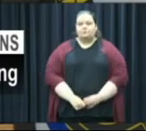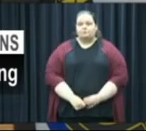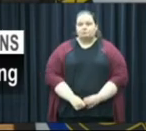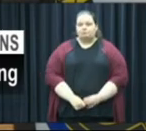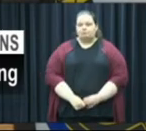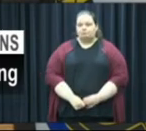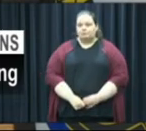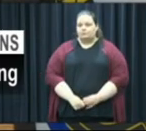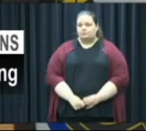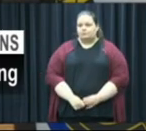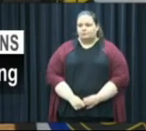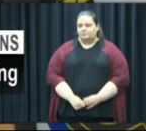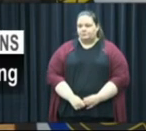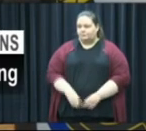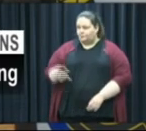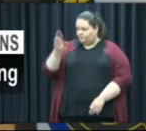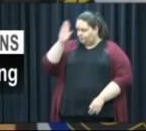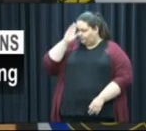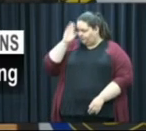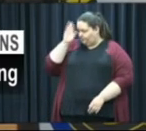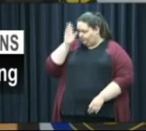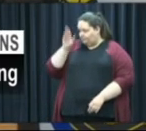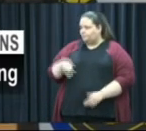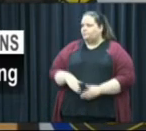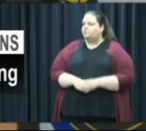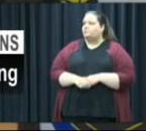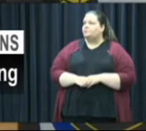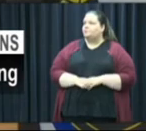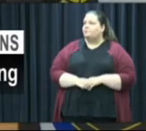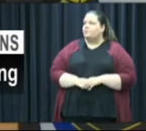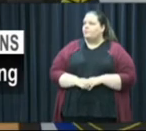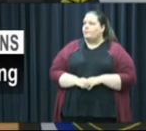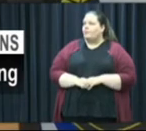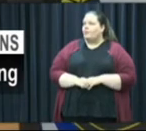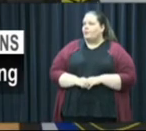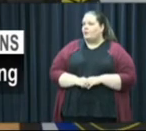Hi, Premier. I'm wondering if there's going to be an